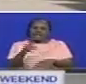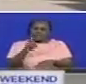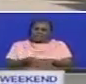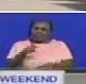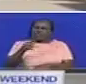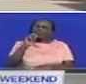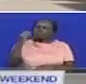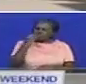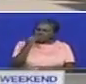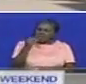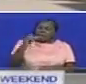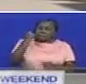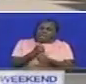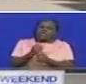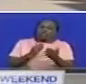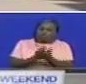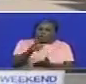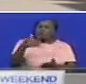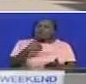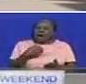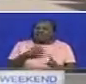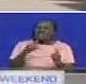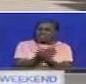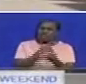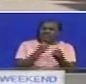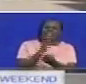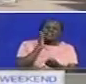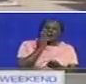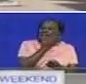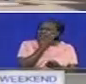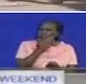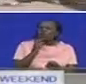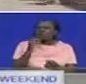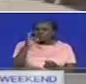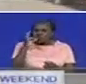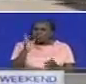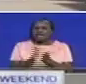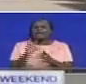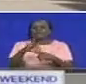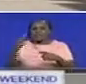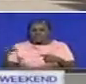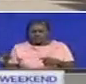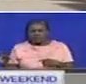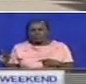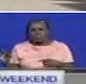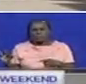eat, make sure you have different colors of fruits and vegetables on your plate. Charity Kimani, KTN, Nairobi.